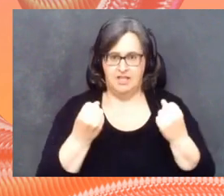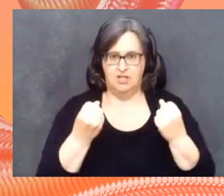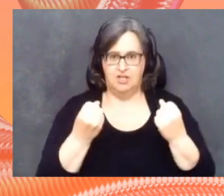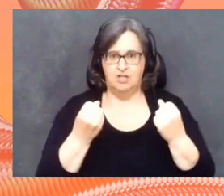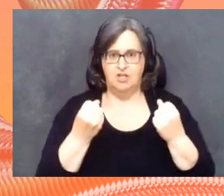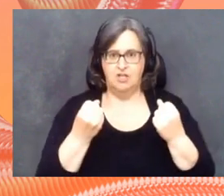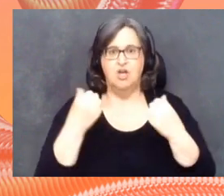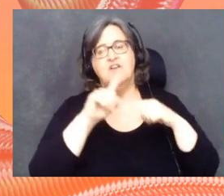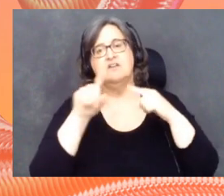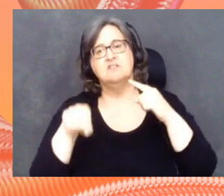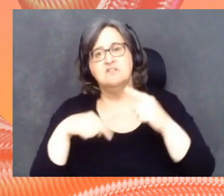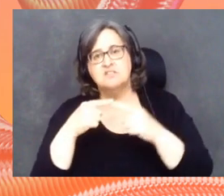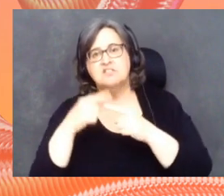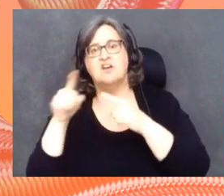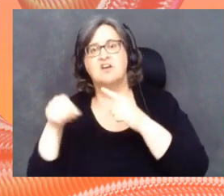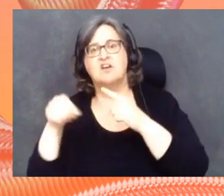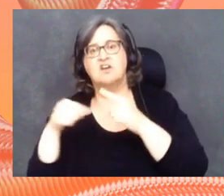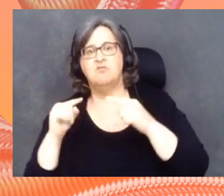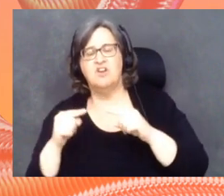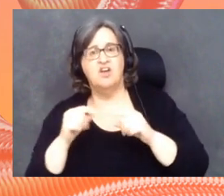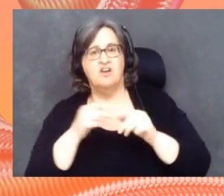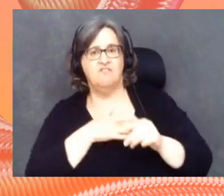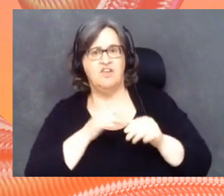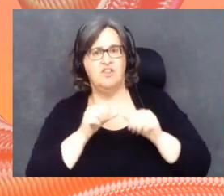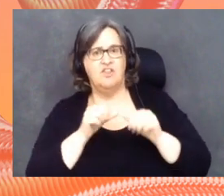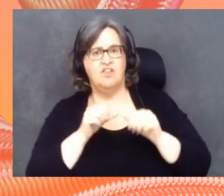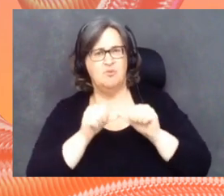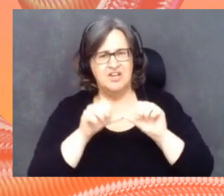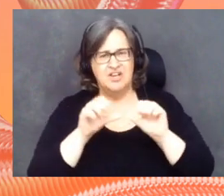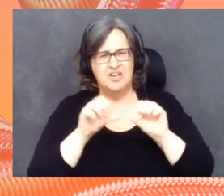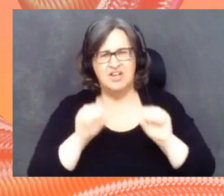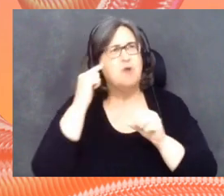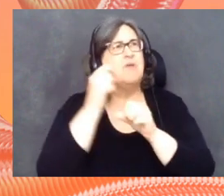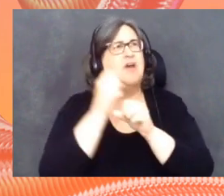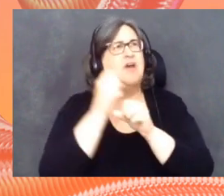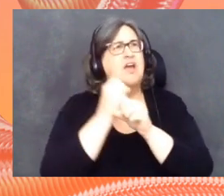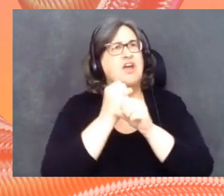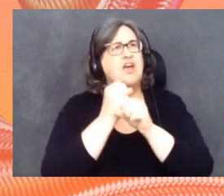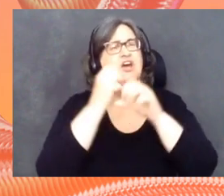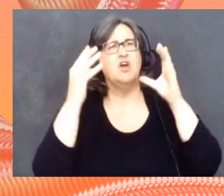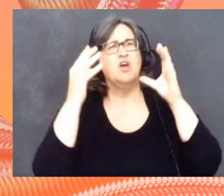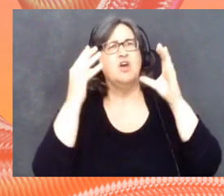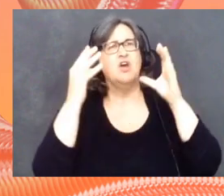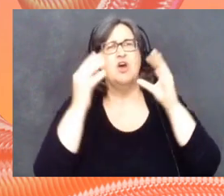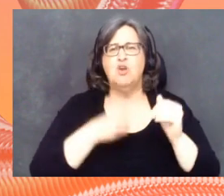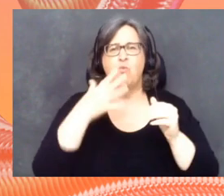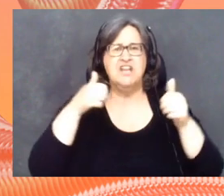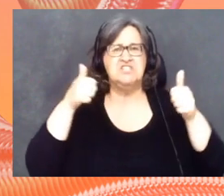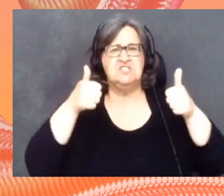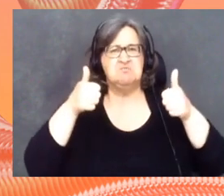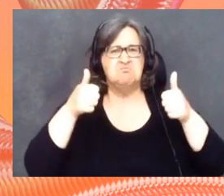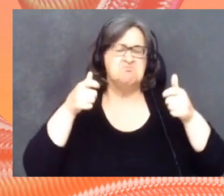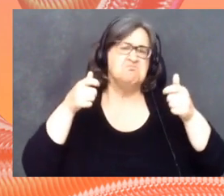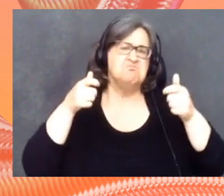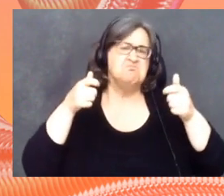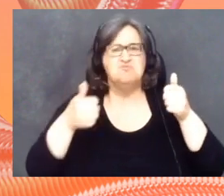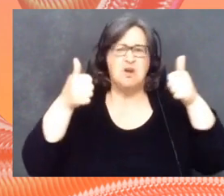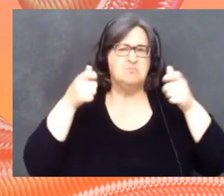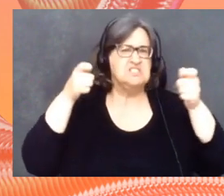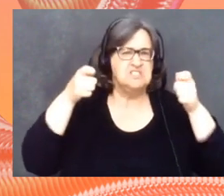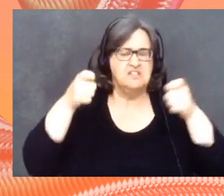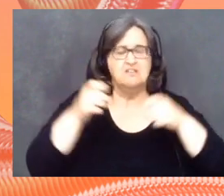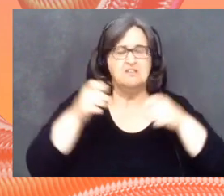totally permanent still. Like can I imagine beyond white supremacy? Can I imagine beyond capitalism,